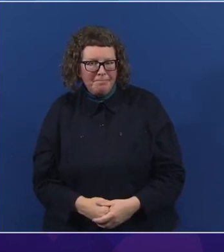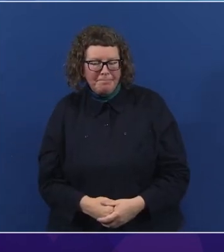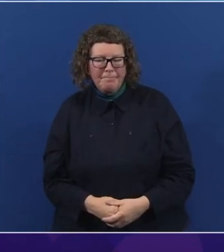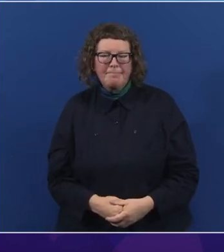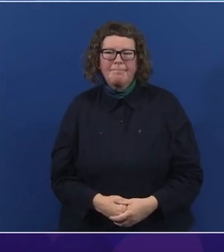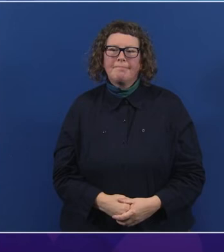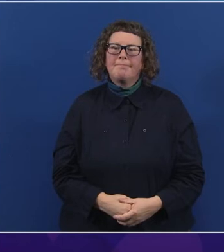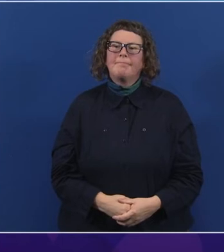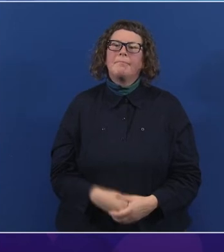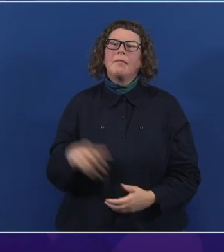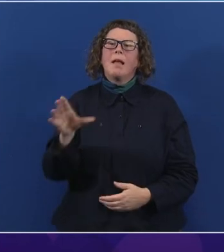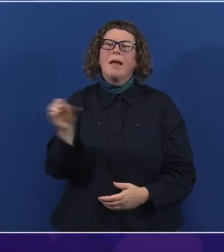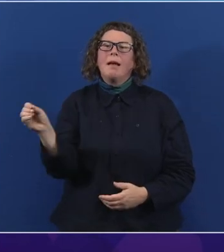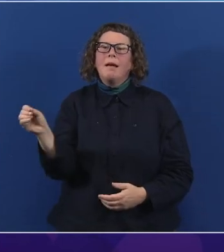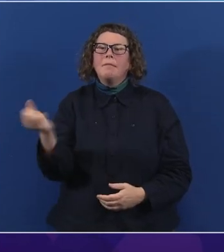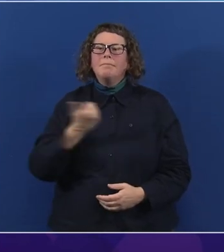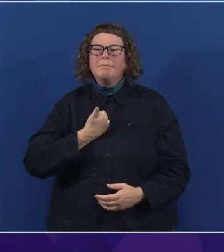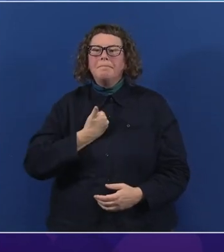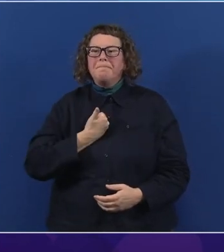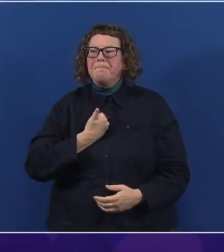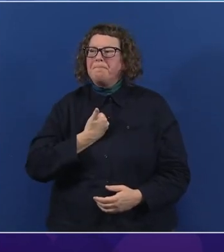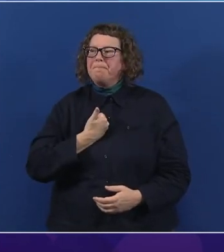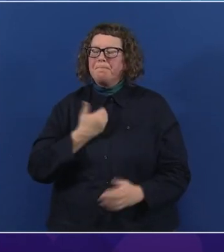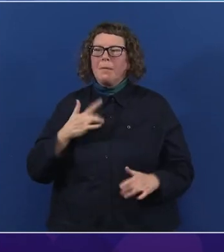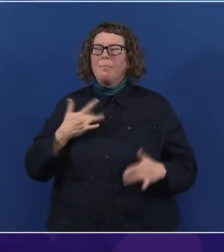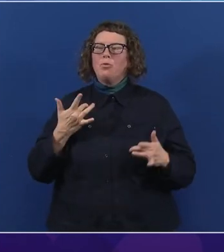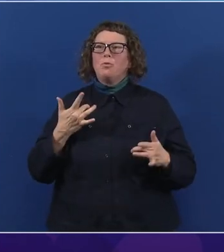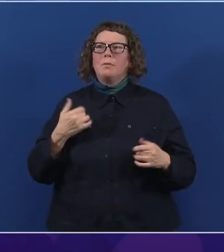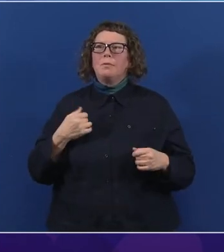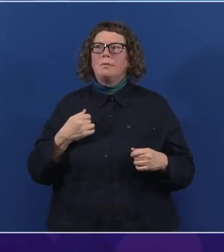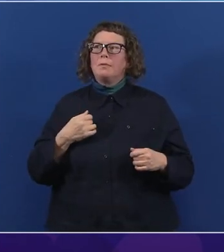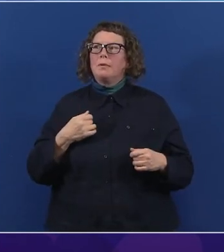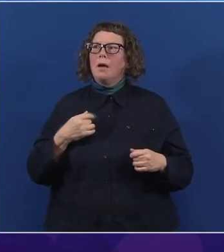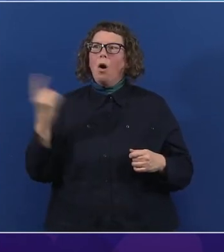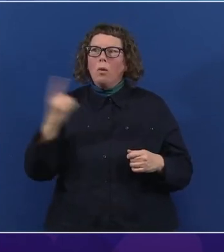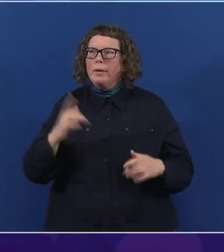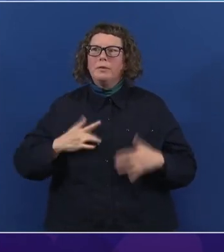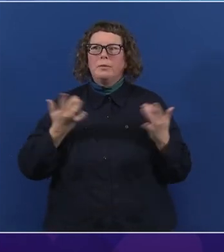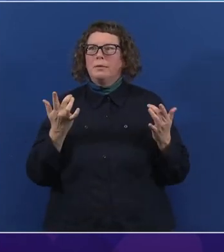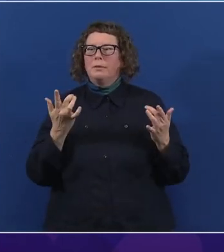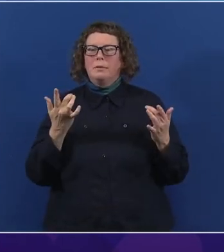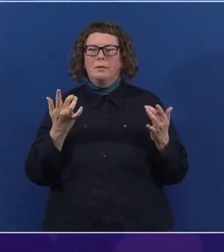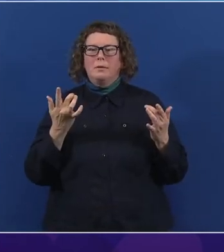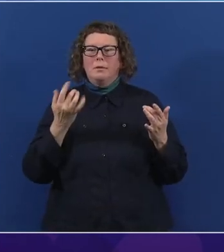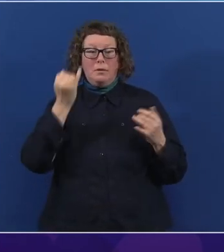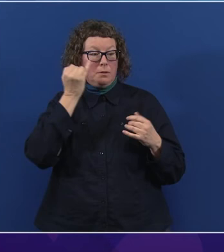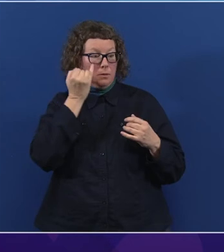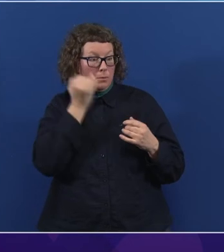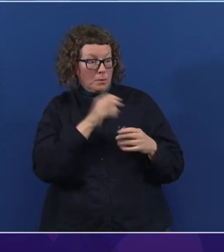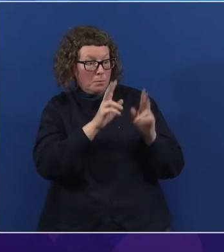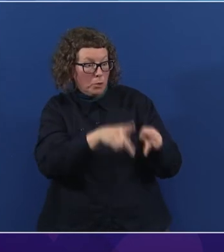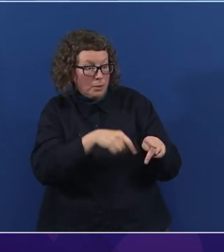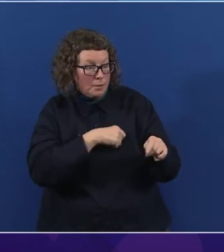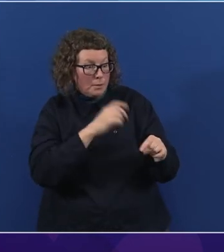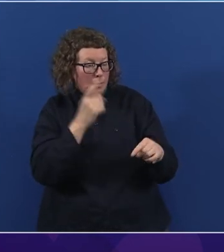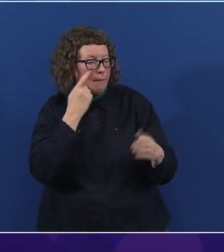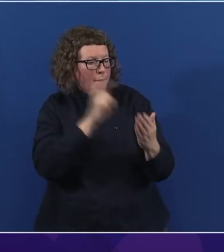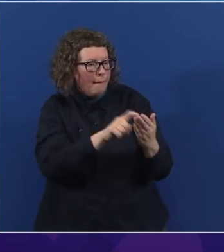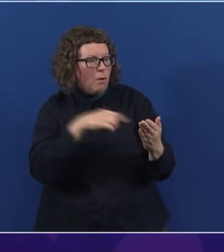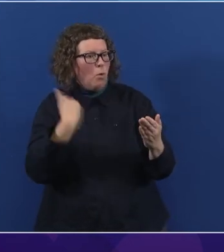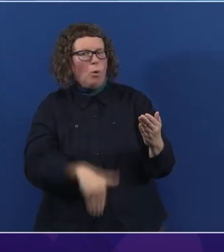And I was thrilled. I'm always thrilled to